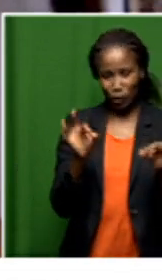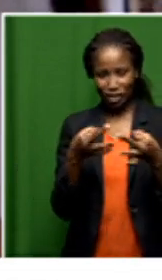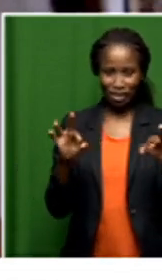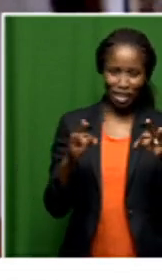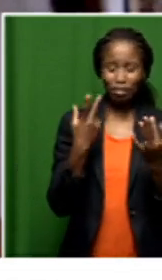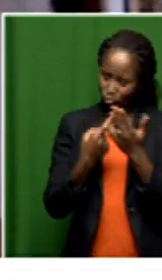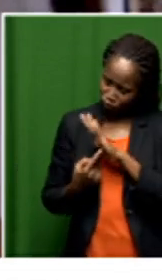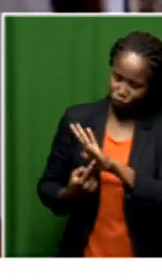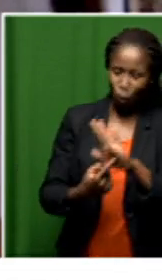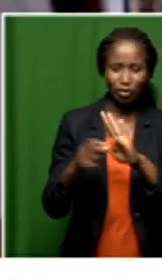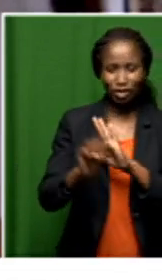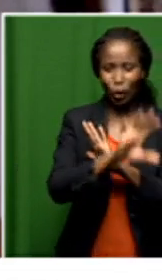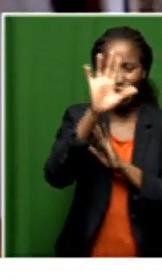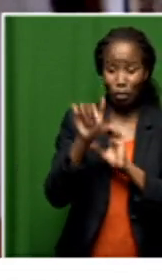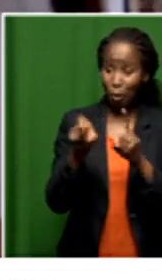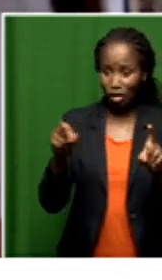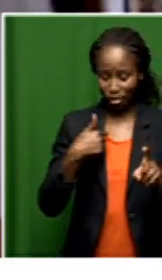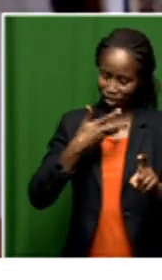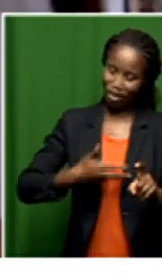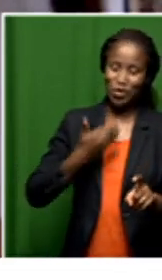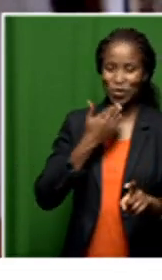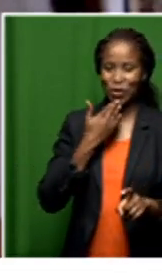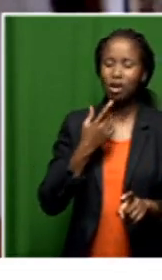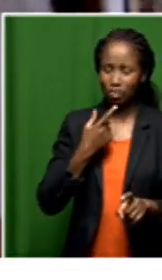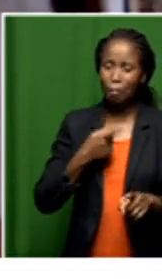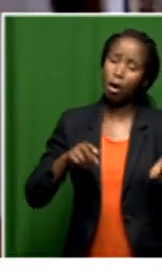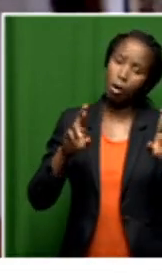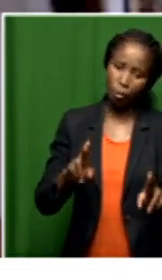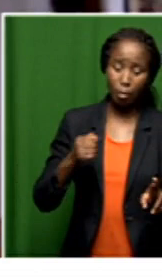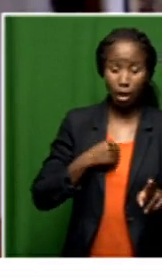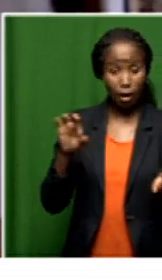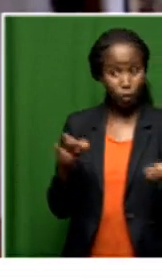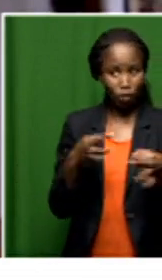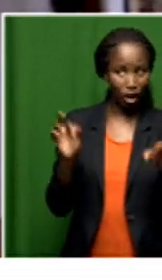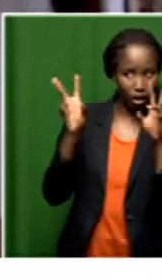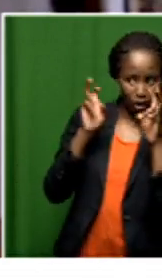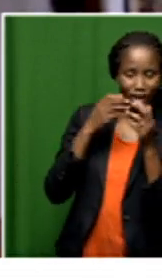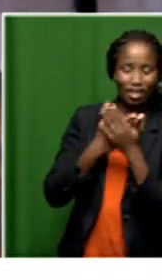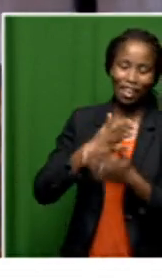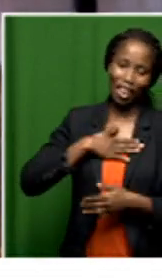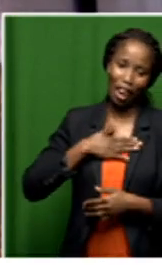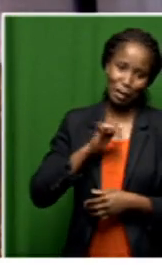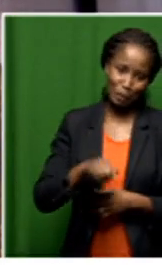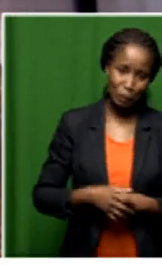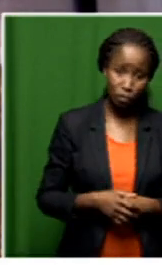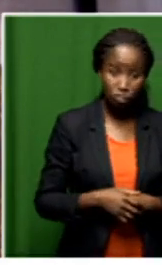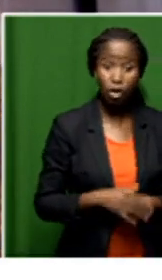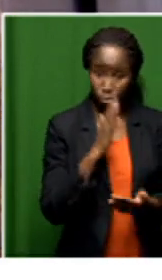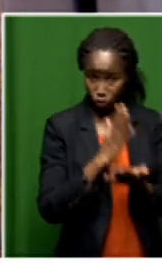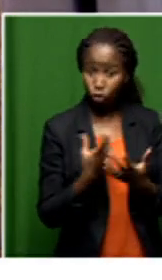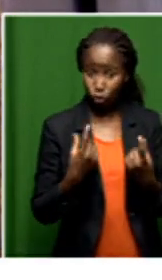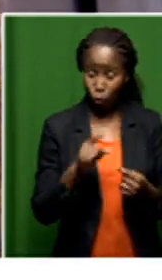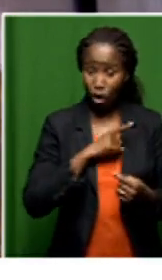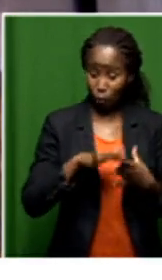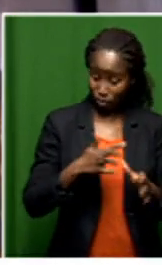Africa and show South Africa who I am. And hopefully they love my music and learn more about me through it. I'm sure they do, Zinah. I do, and I'm sure